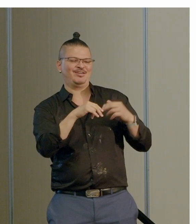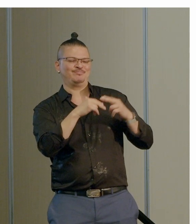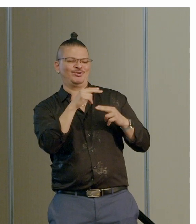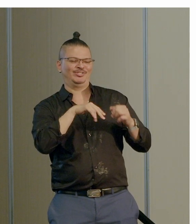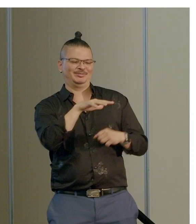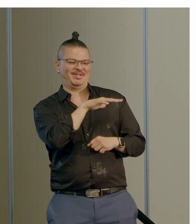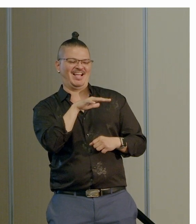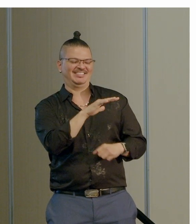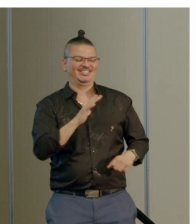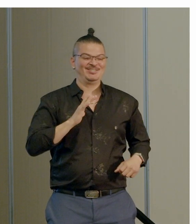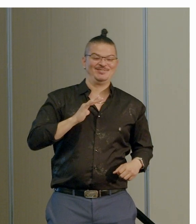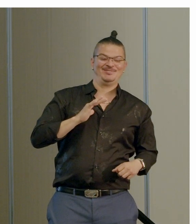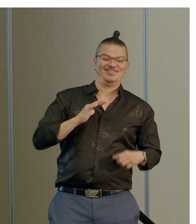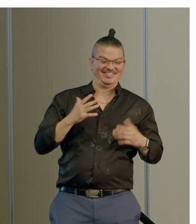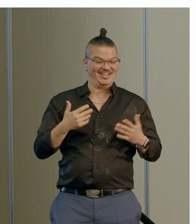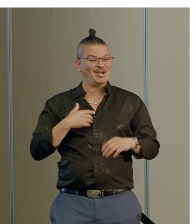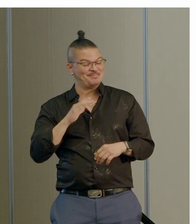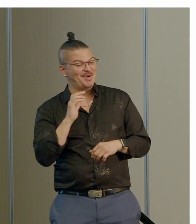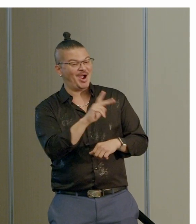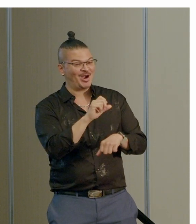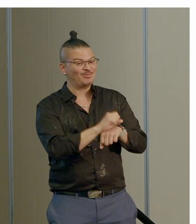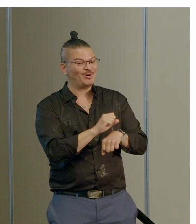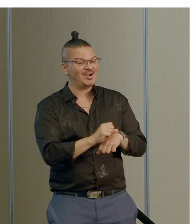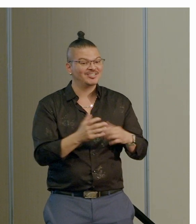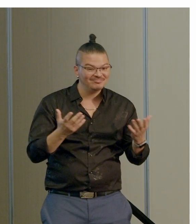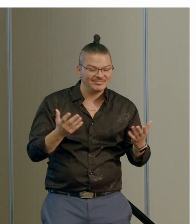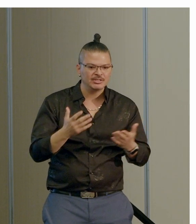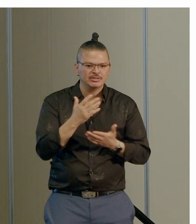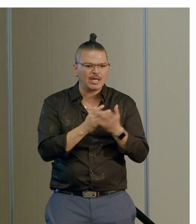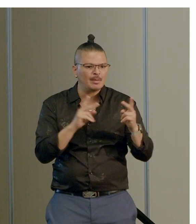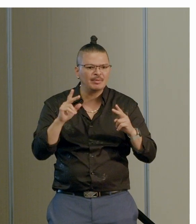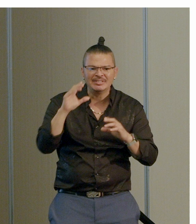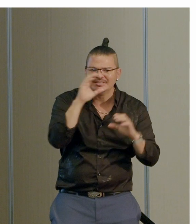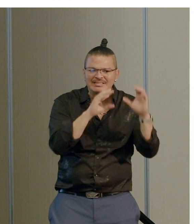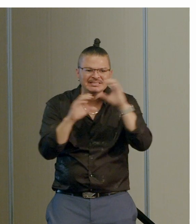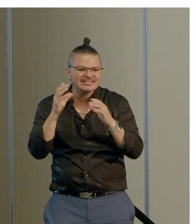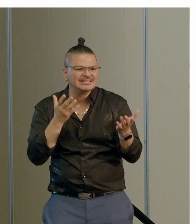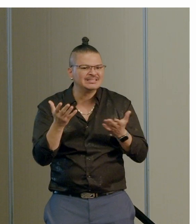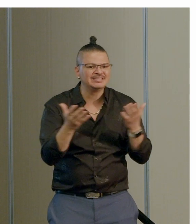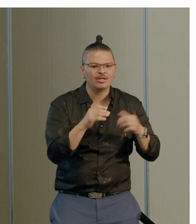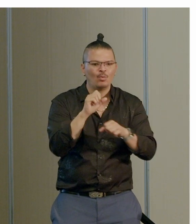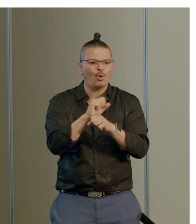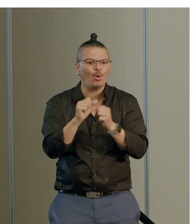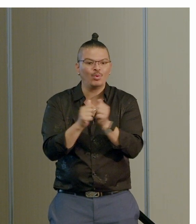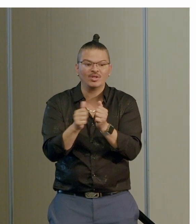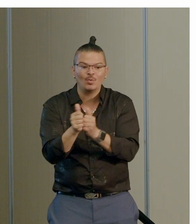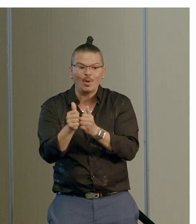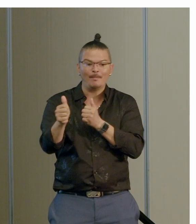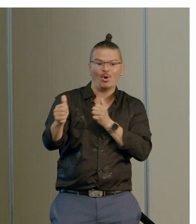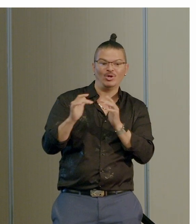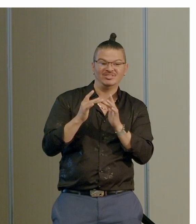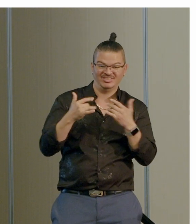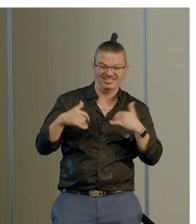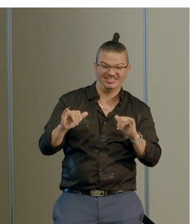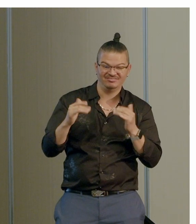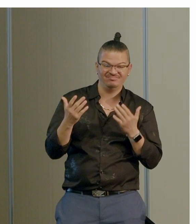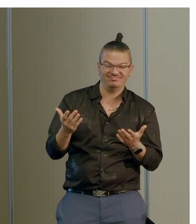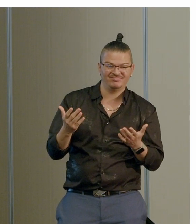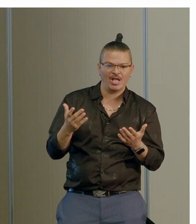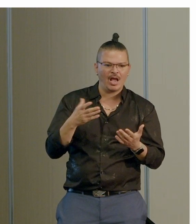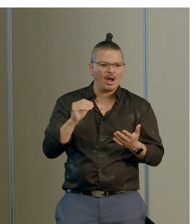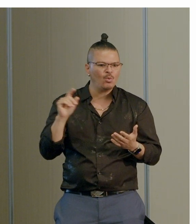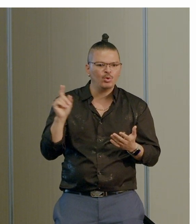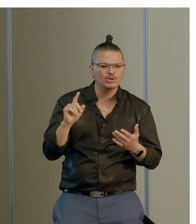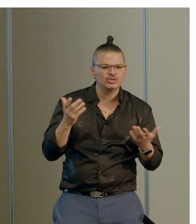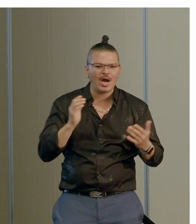And that is a struggle right now. People that are trying to find that we're fully working remote, and others that there's just not the space. And so